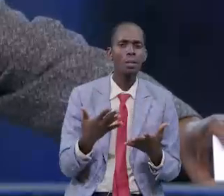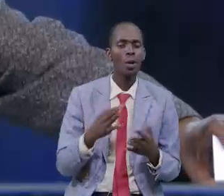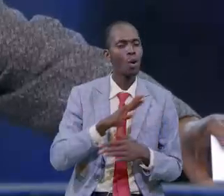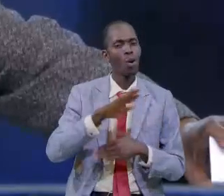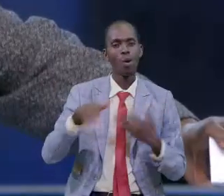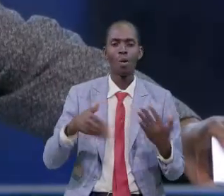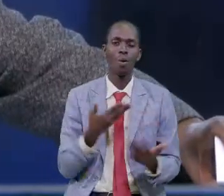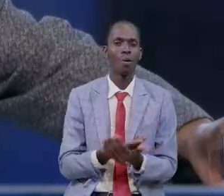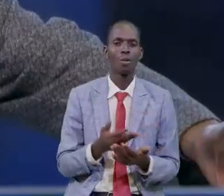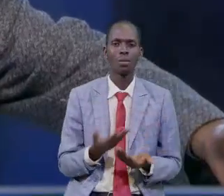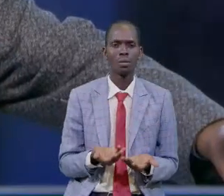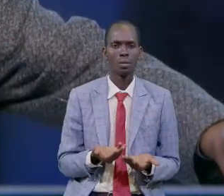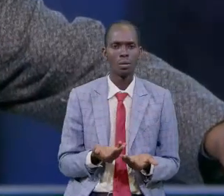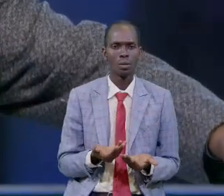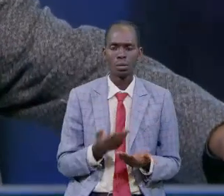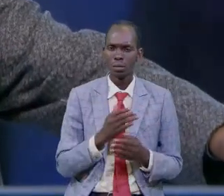I've lost my class.